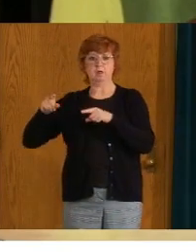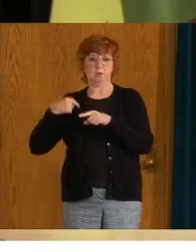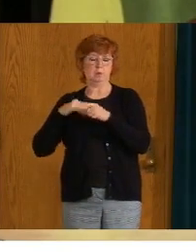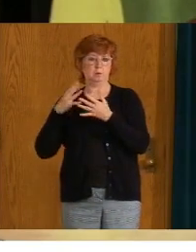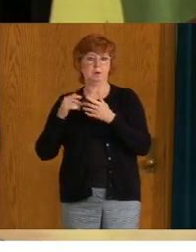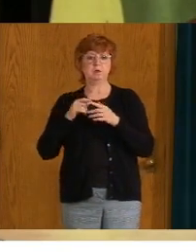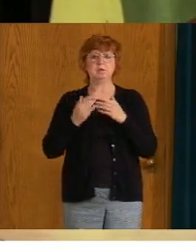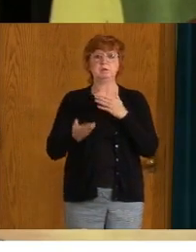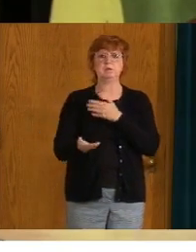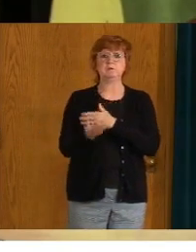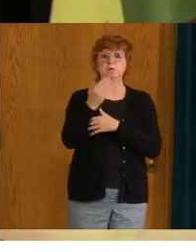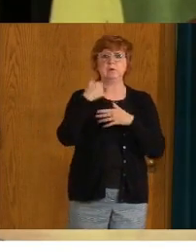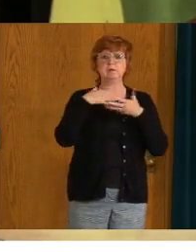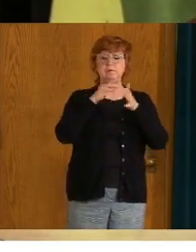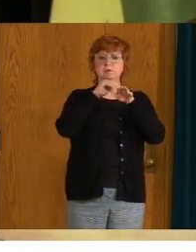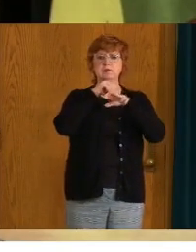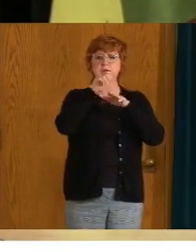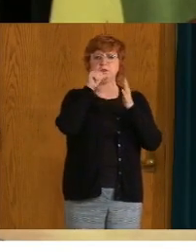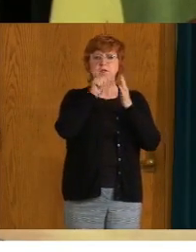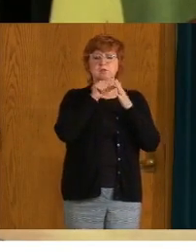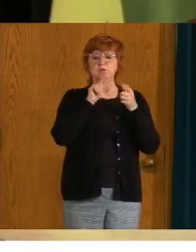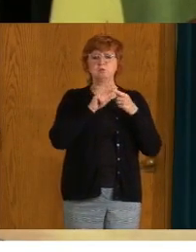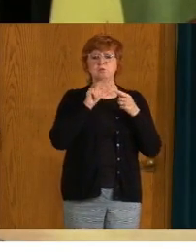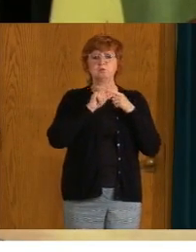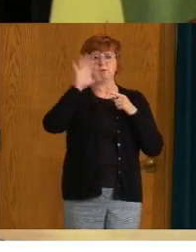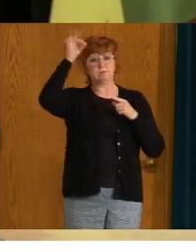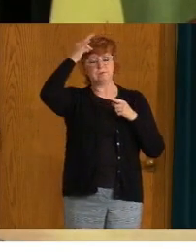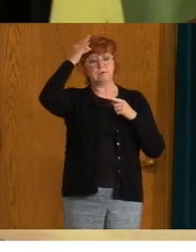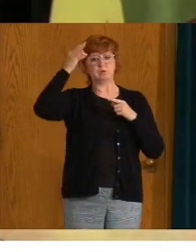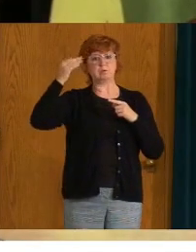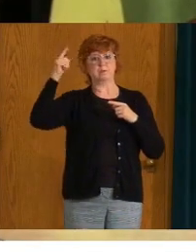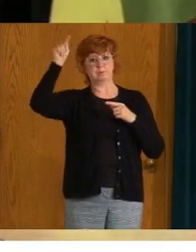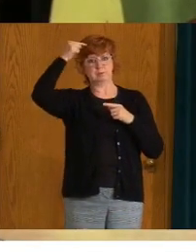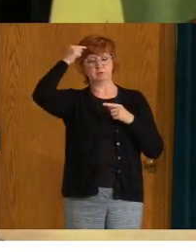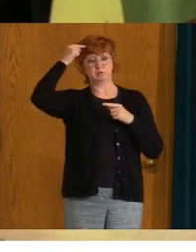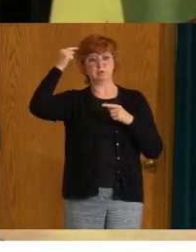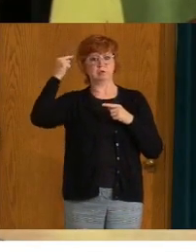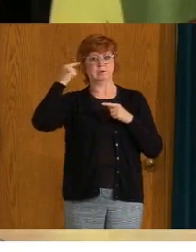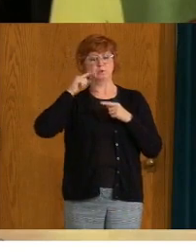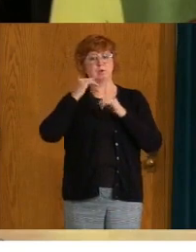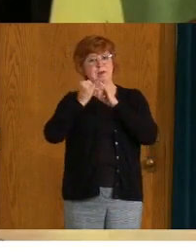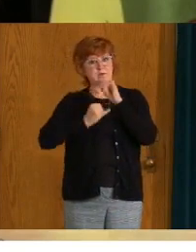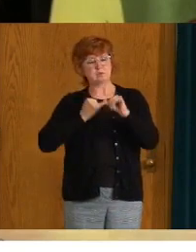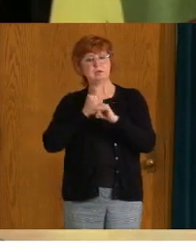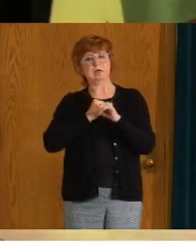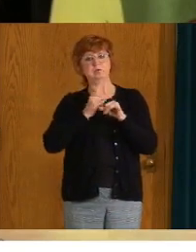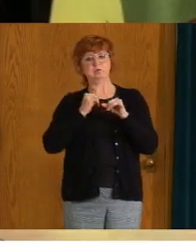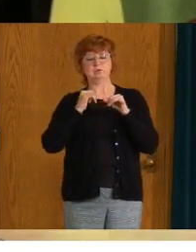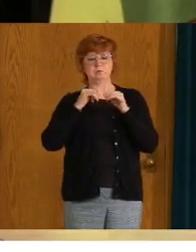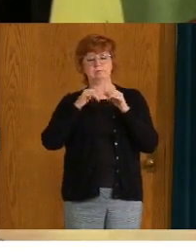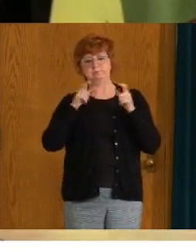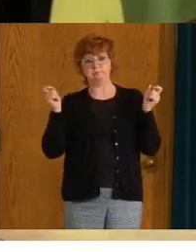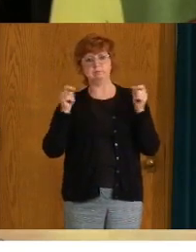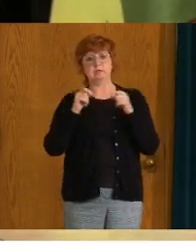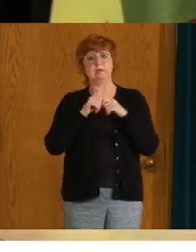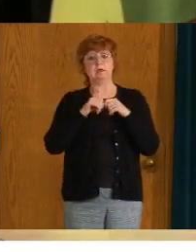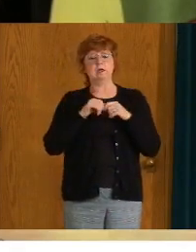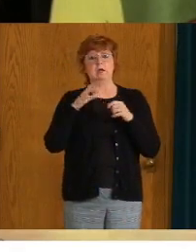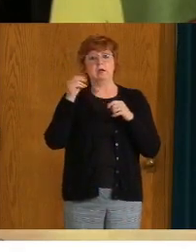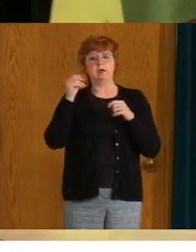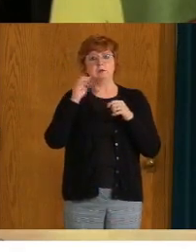wrote our Intergovernmental Affairs Minister, Dominic LeBlanc, and I'd asked him and asked the federal government to immediately develop a plan